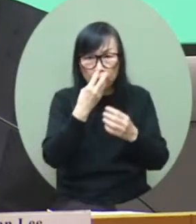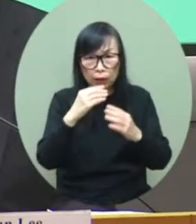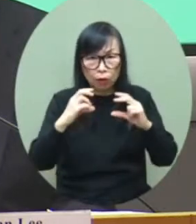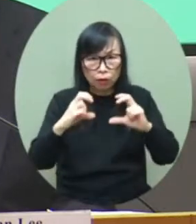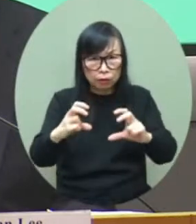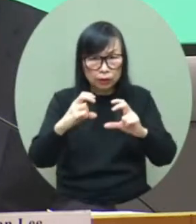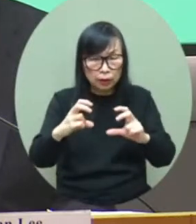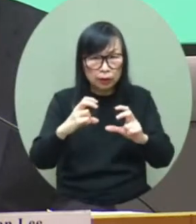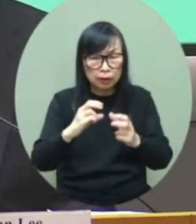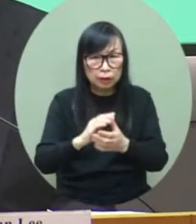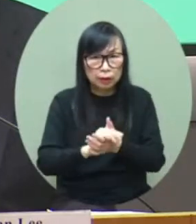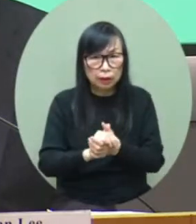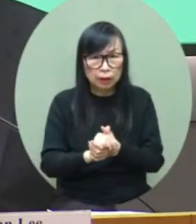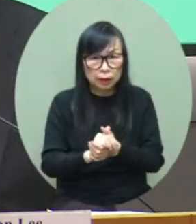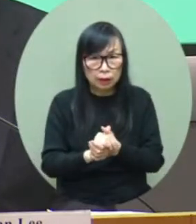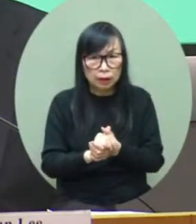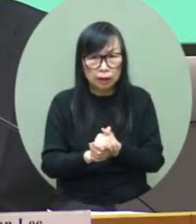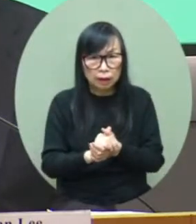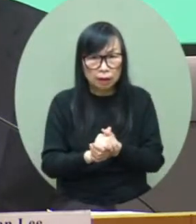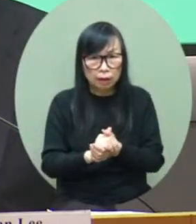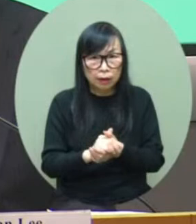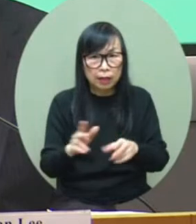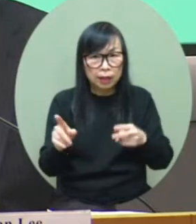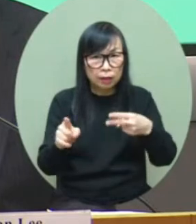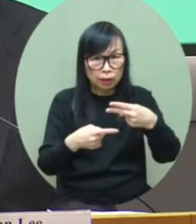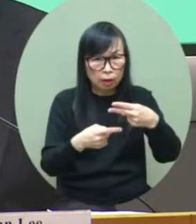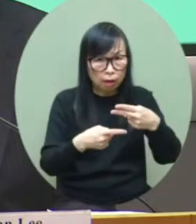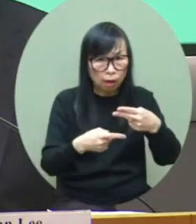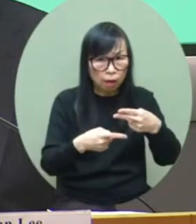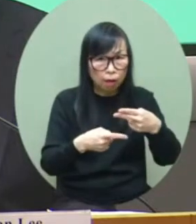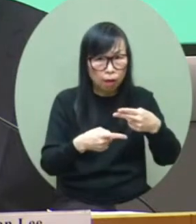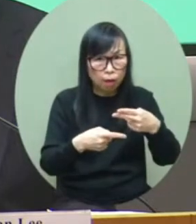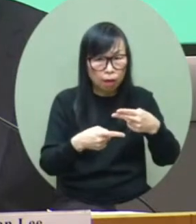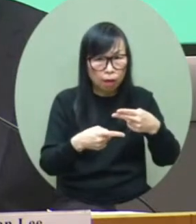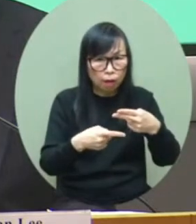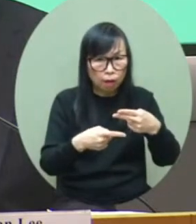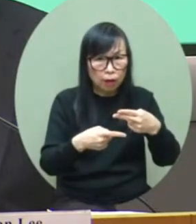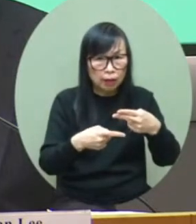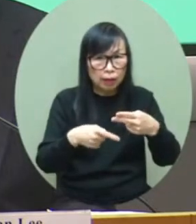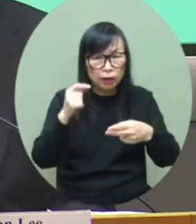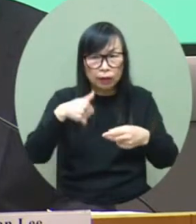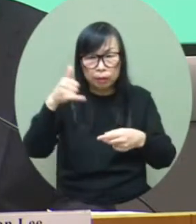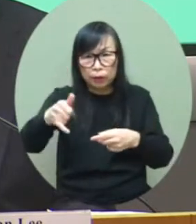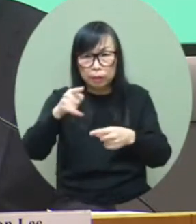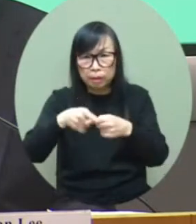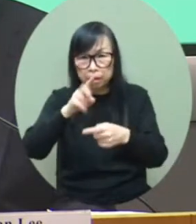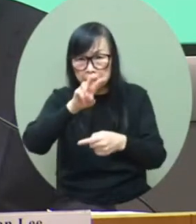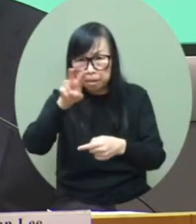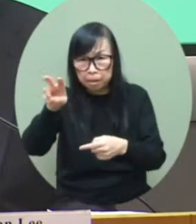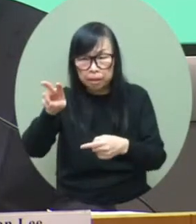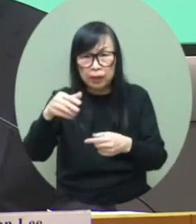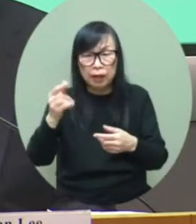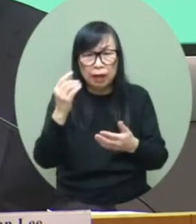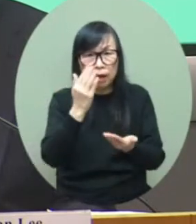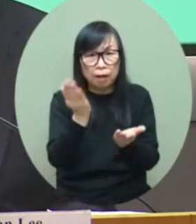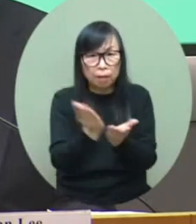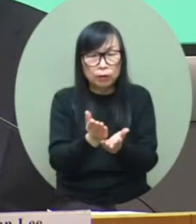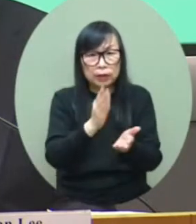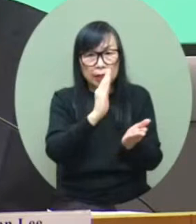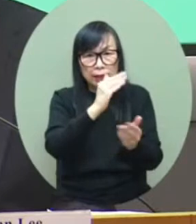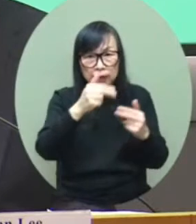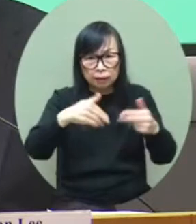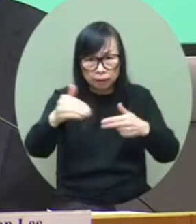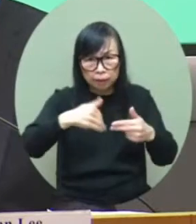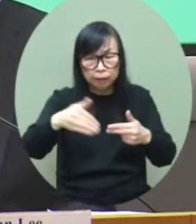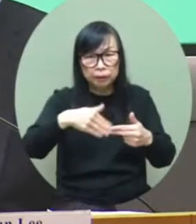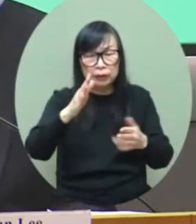with the Education Bureau, the Transport Department, and the MTR to carry out drills. Actually, they've carried out drills